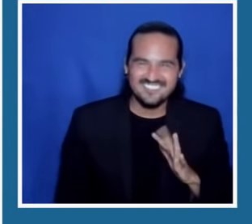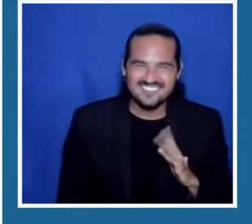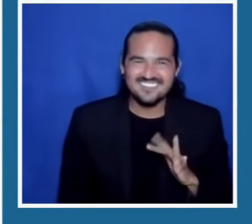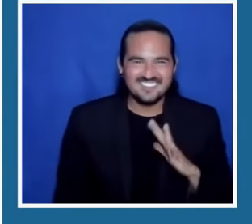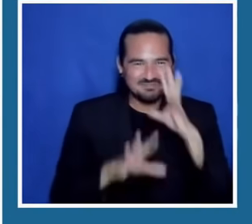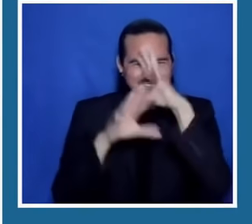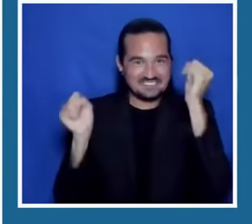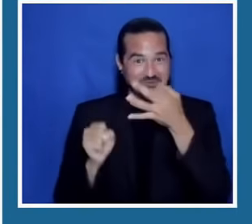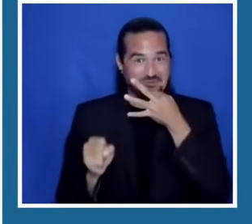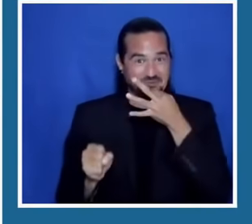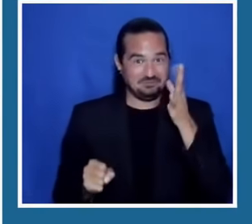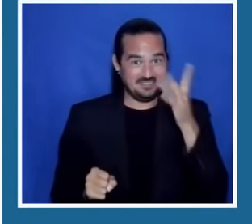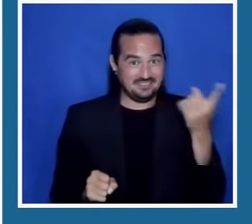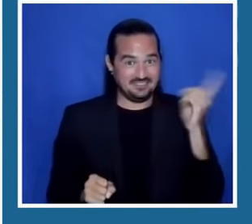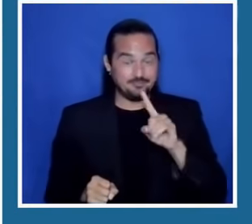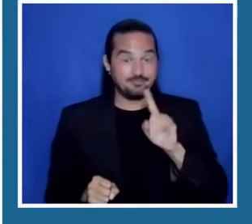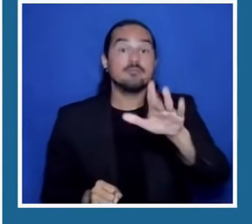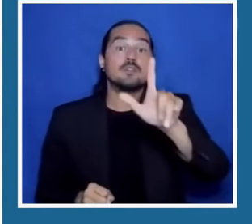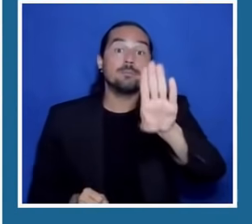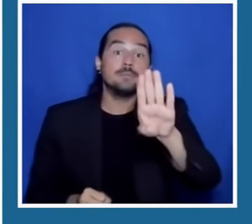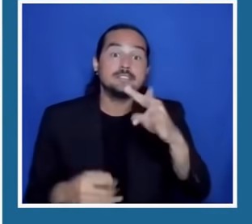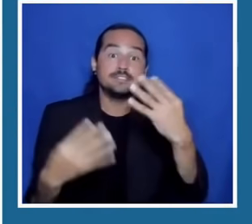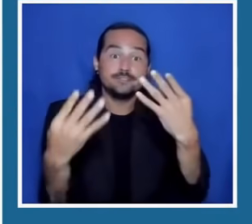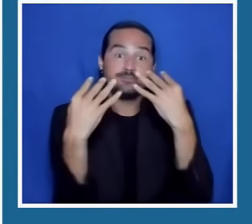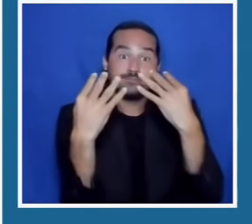Long Beach. On the other side of this recall,